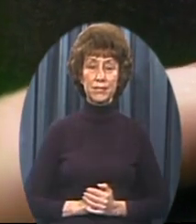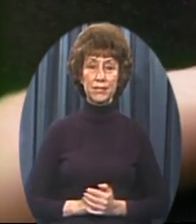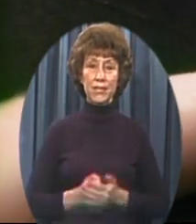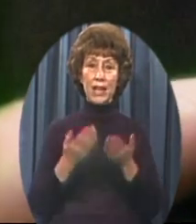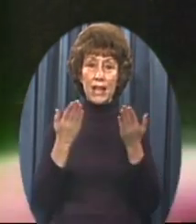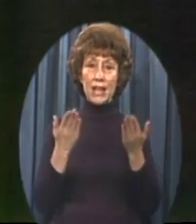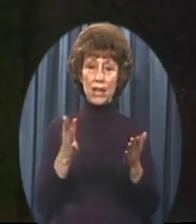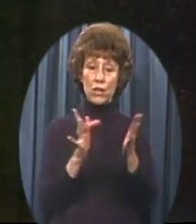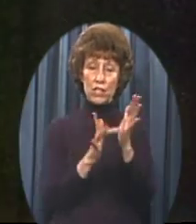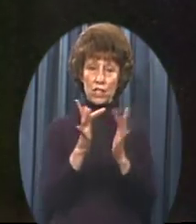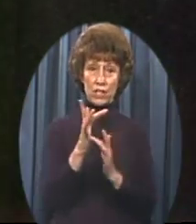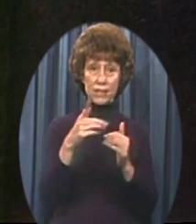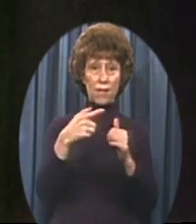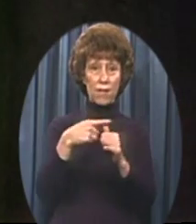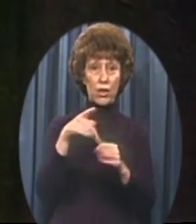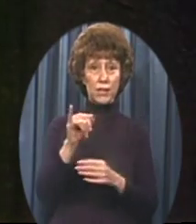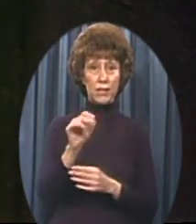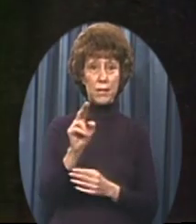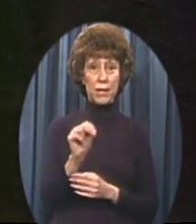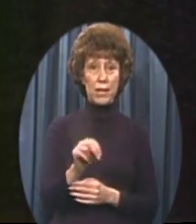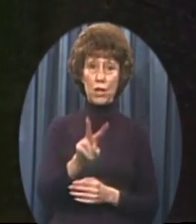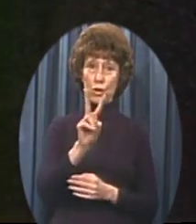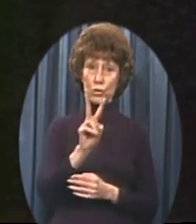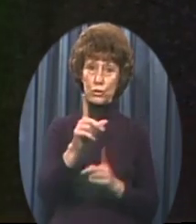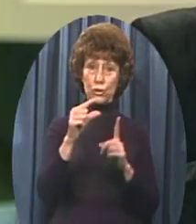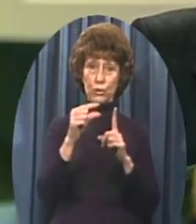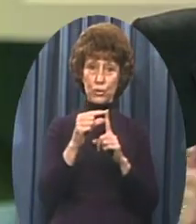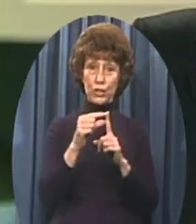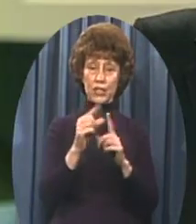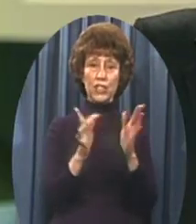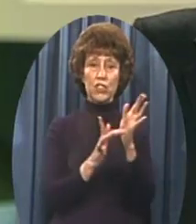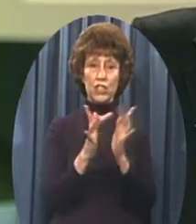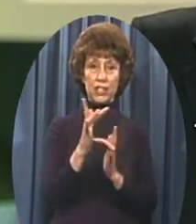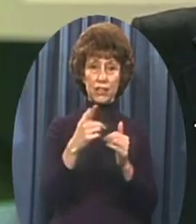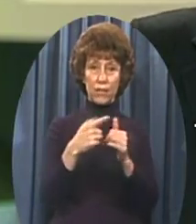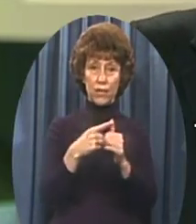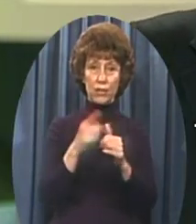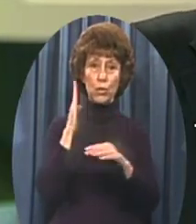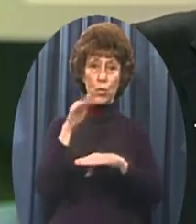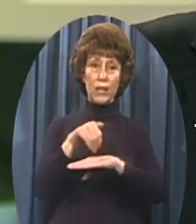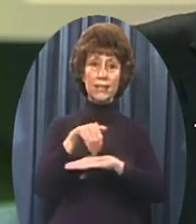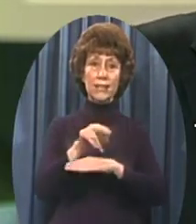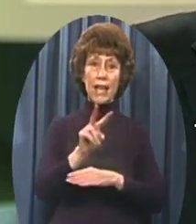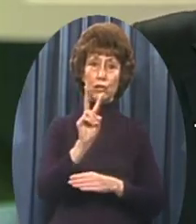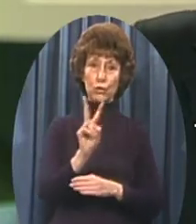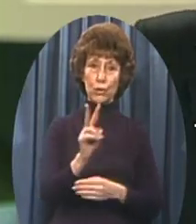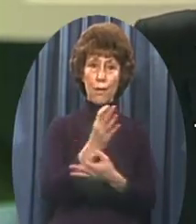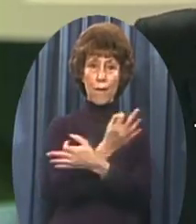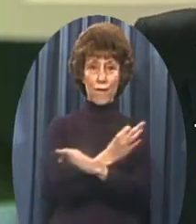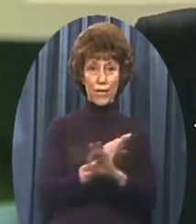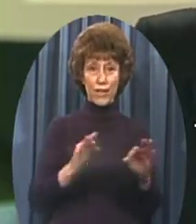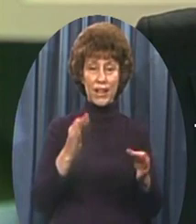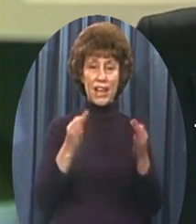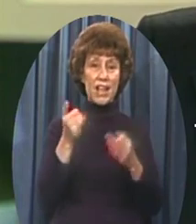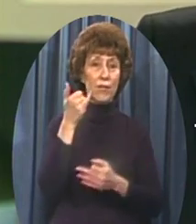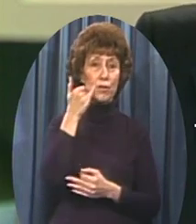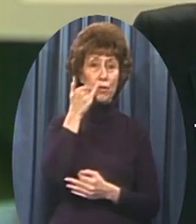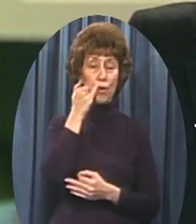pin says, Jesus First, two words. We'll send you two of them upon request by calling our toll-free